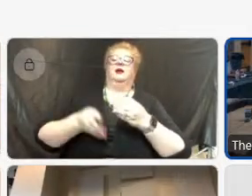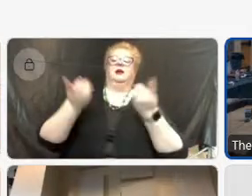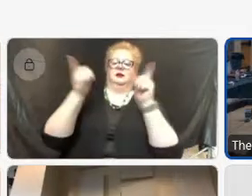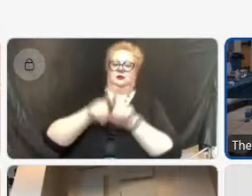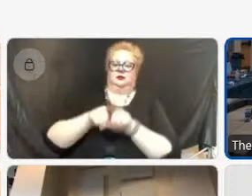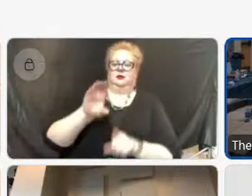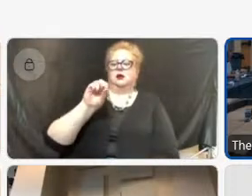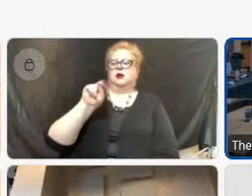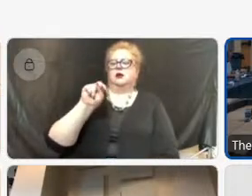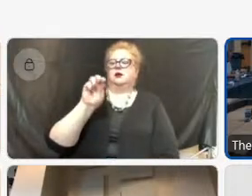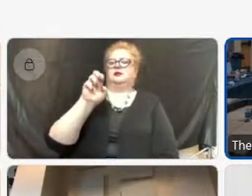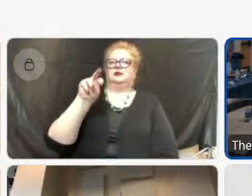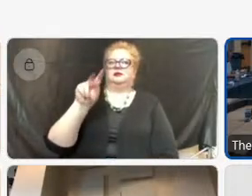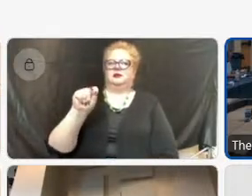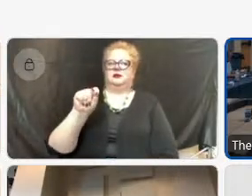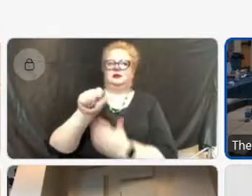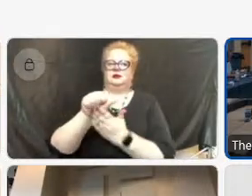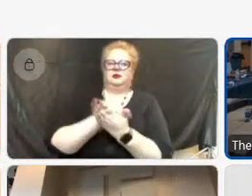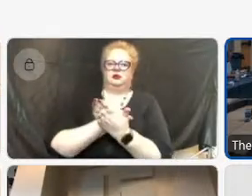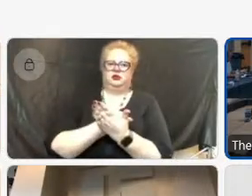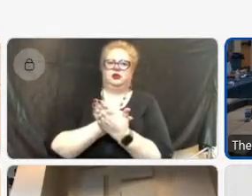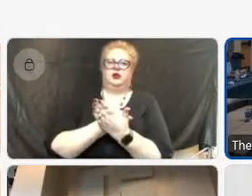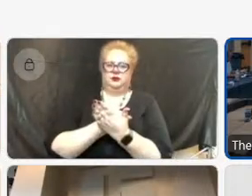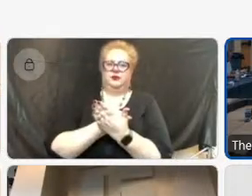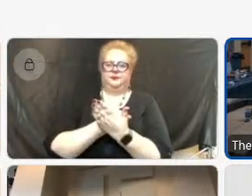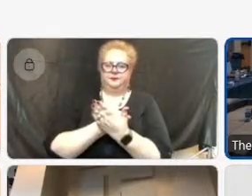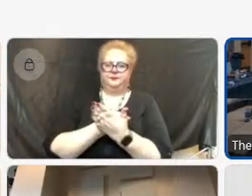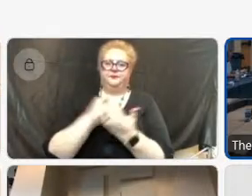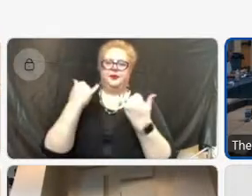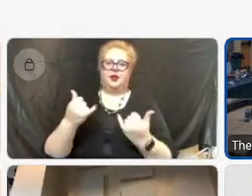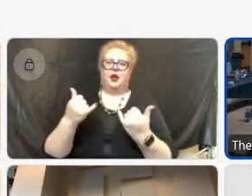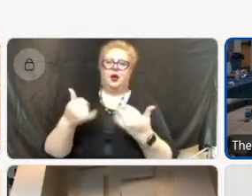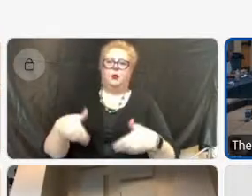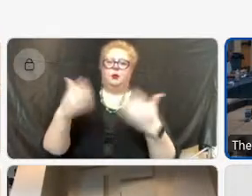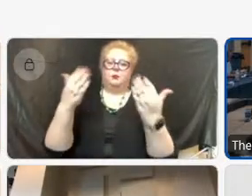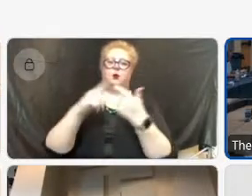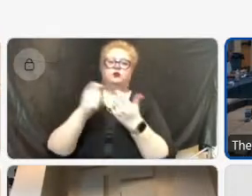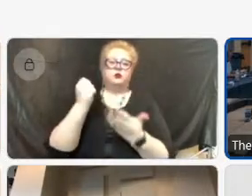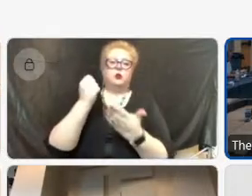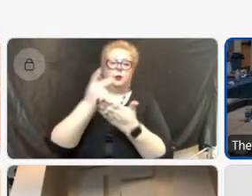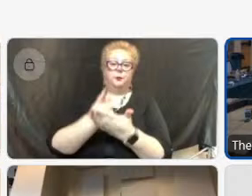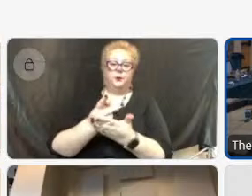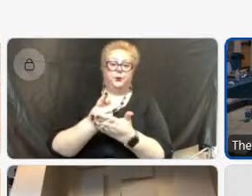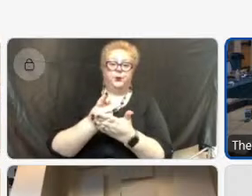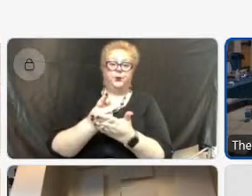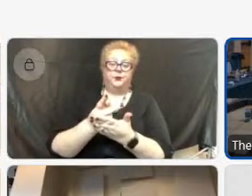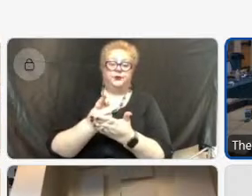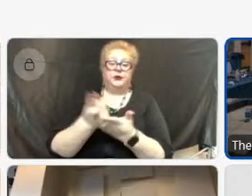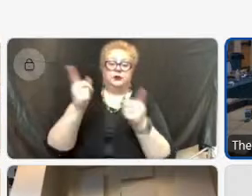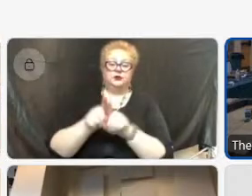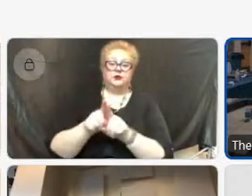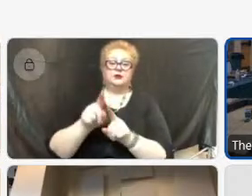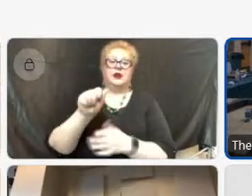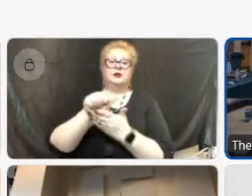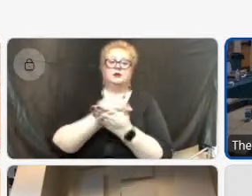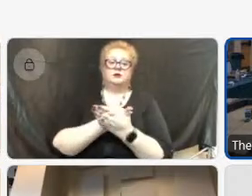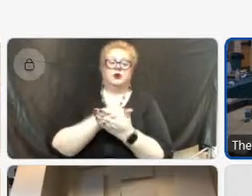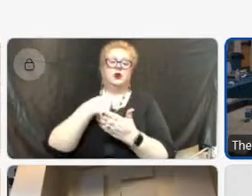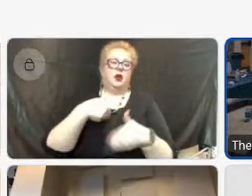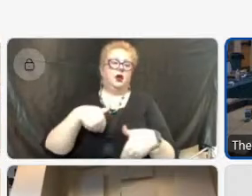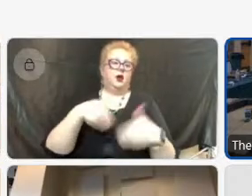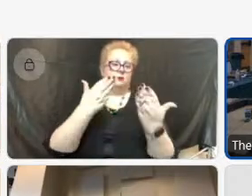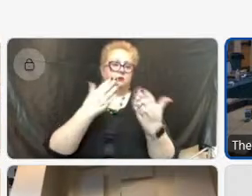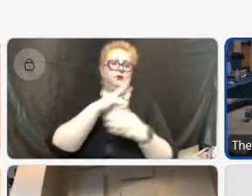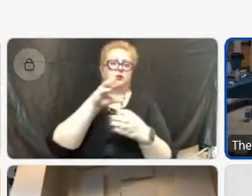consent agenda. Great. May we have a motion to approve the consent agenda, please? Move that we approve the consent agenda, including